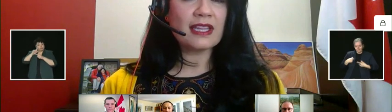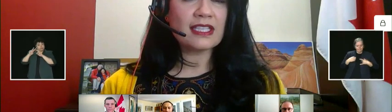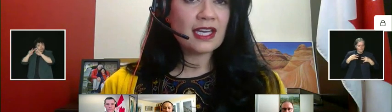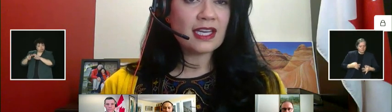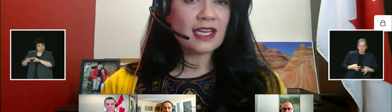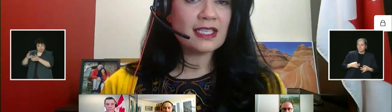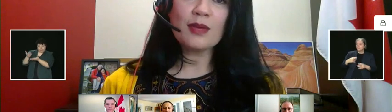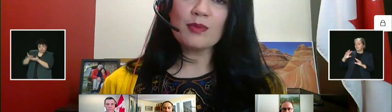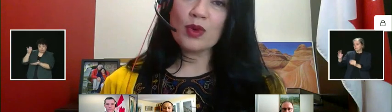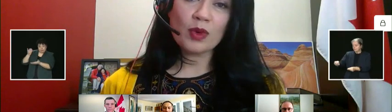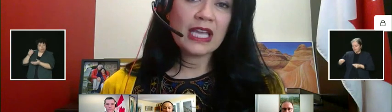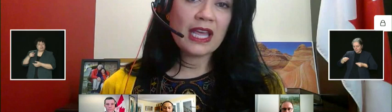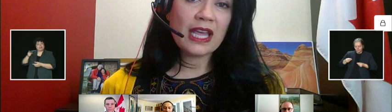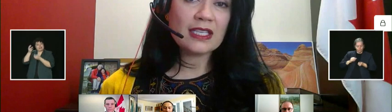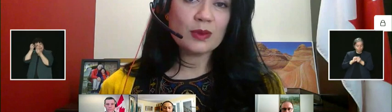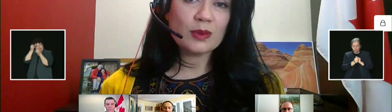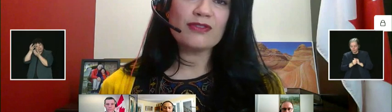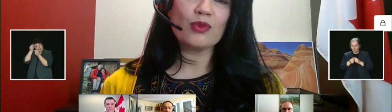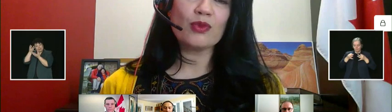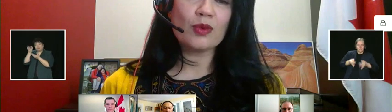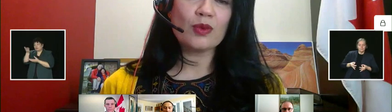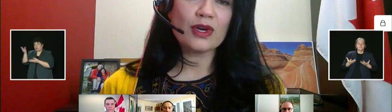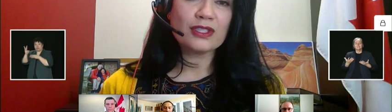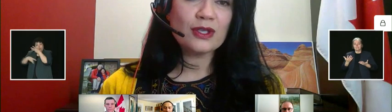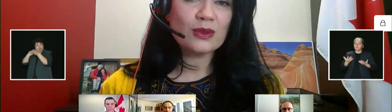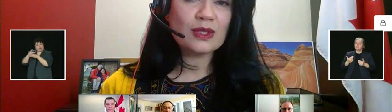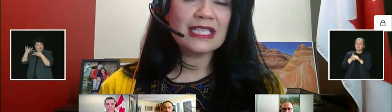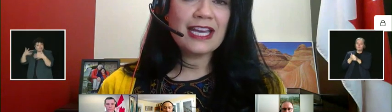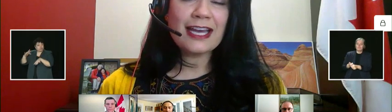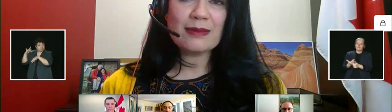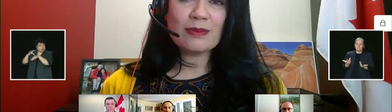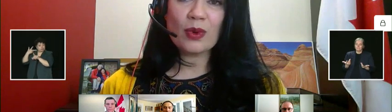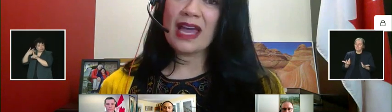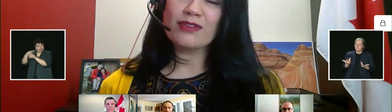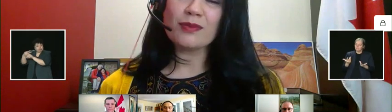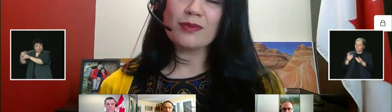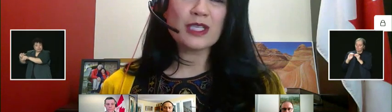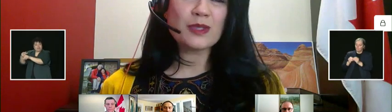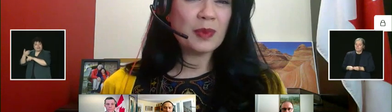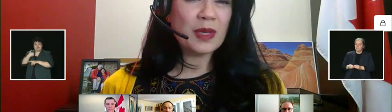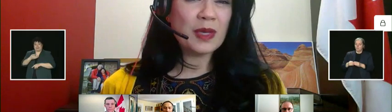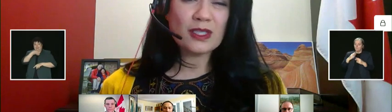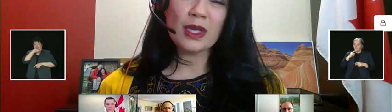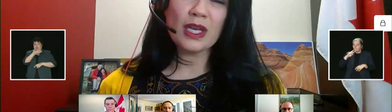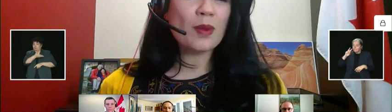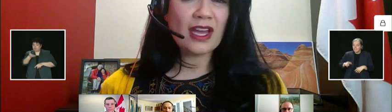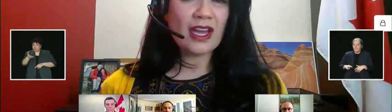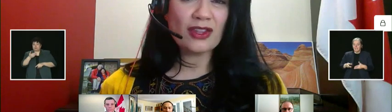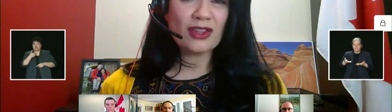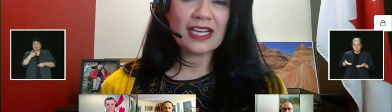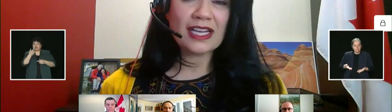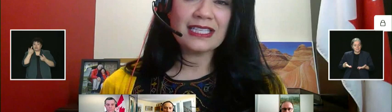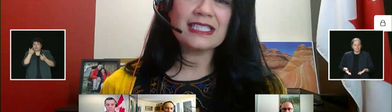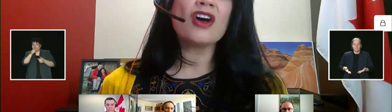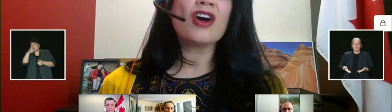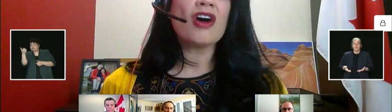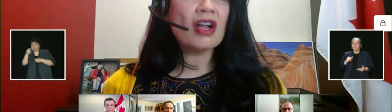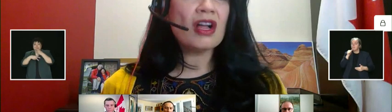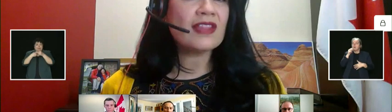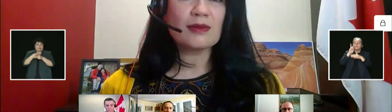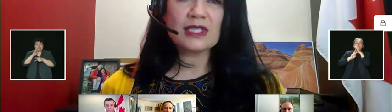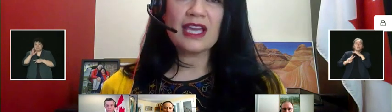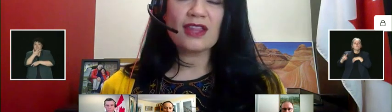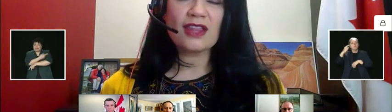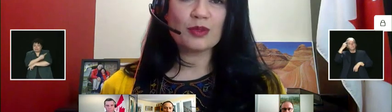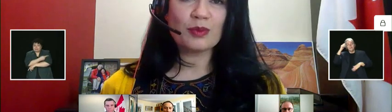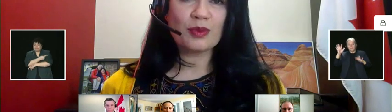purely the studies, but what we're getting, as we said, from real world use, what we have from expert opinions, what we know about other vaccines. All of that